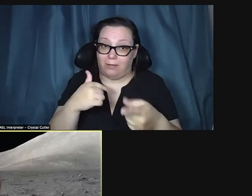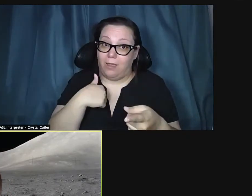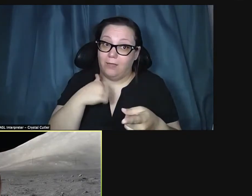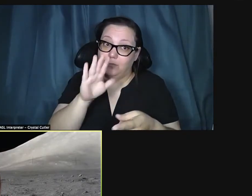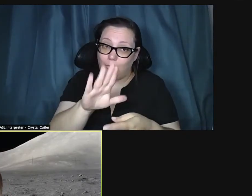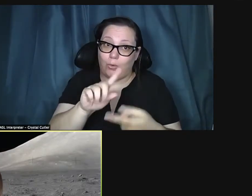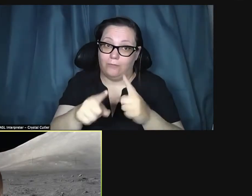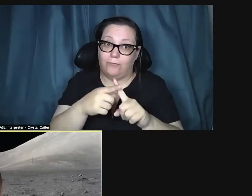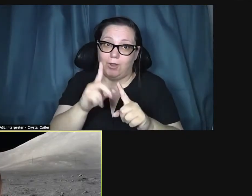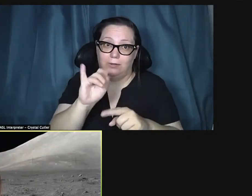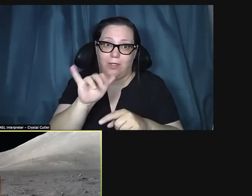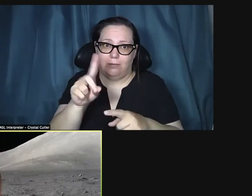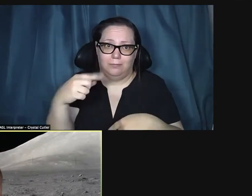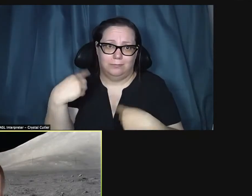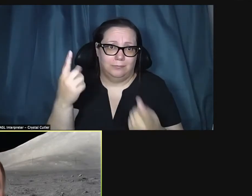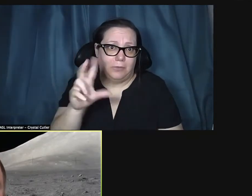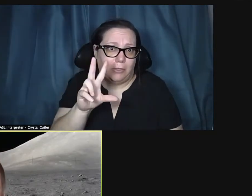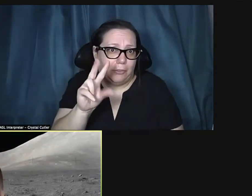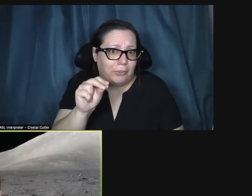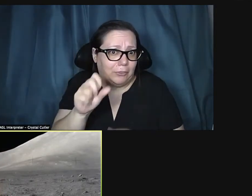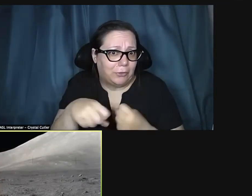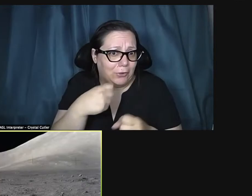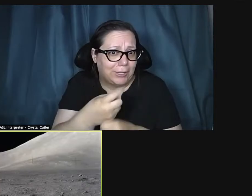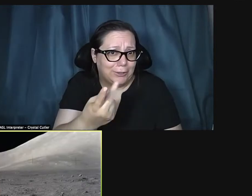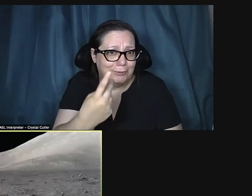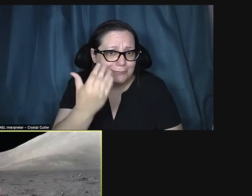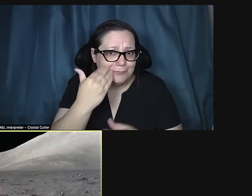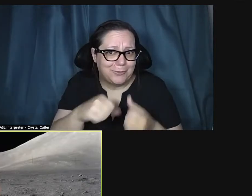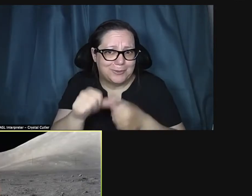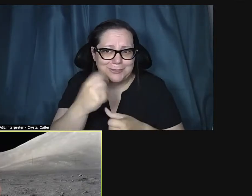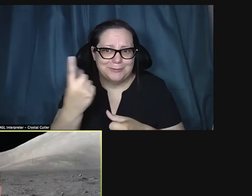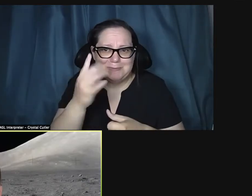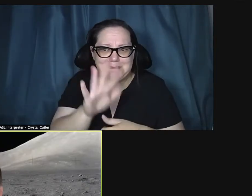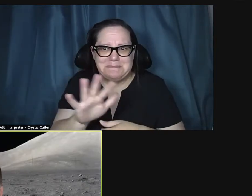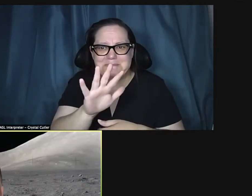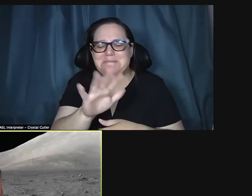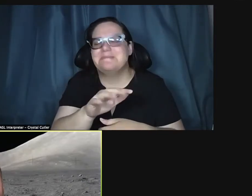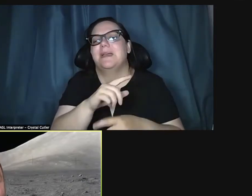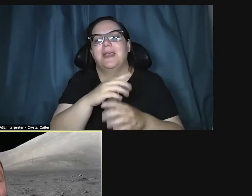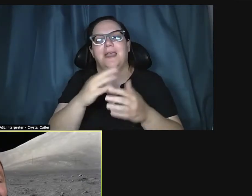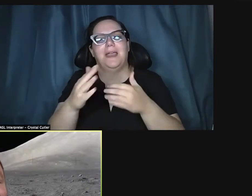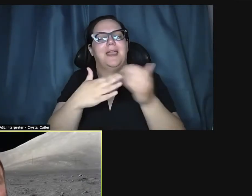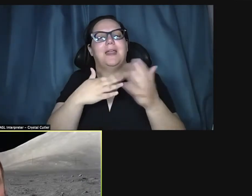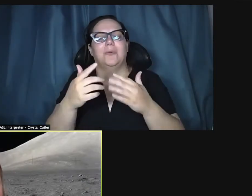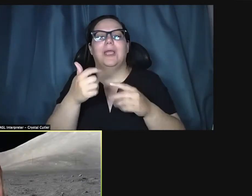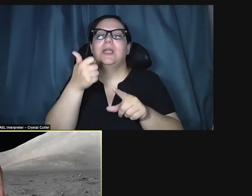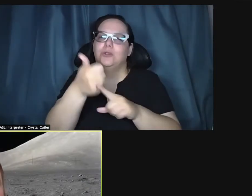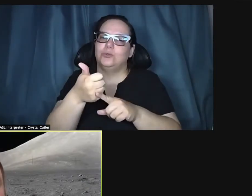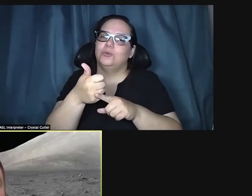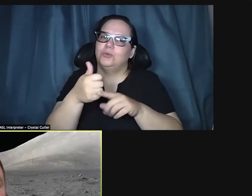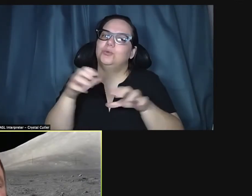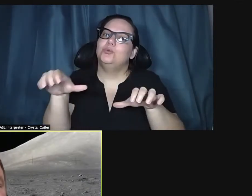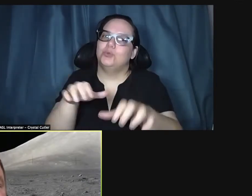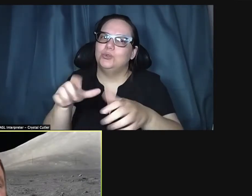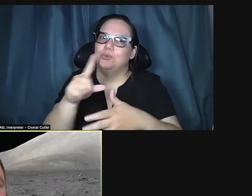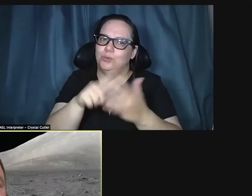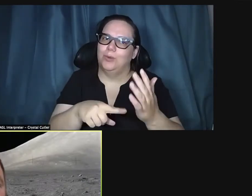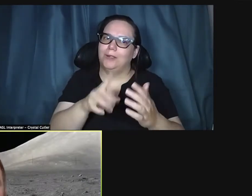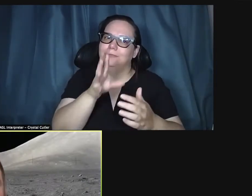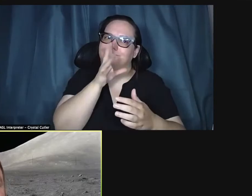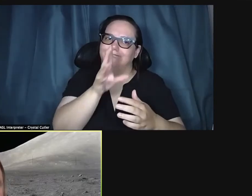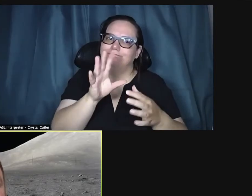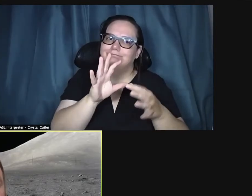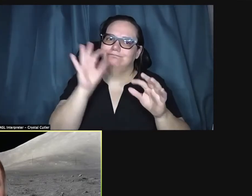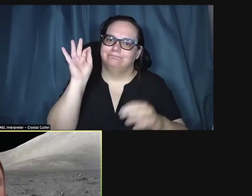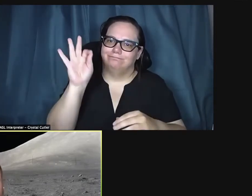Donald, for 30 years, maybe something on that order, that you practice what you preach. You have